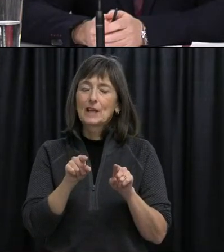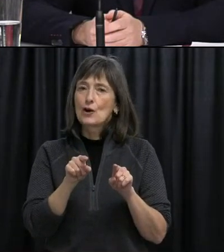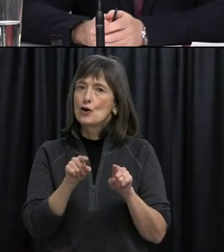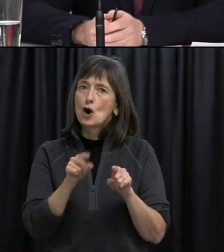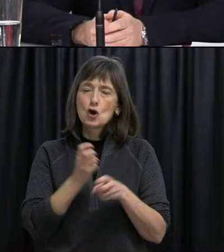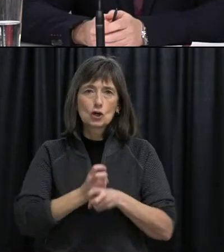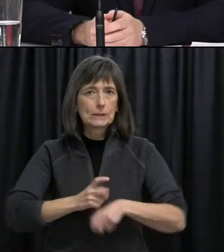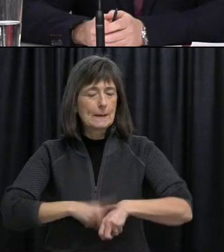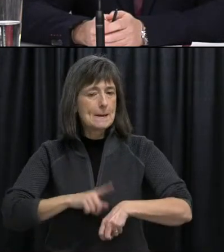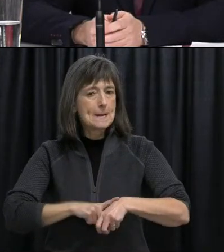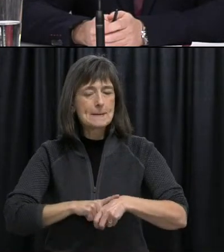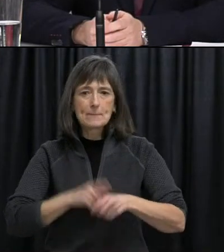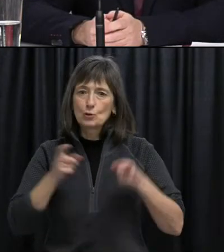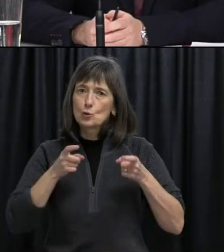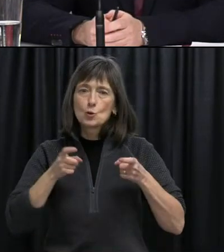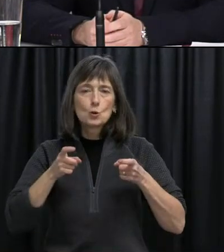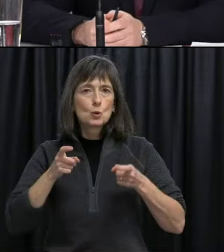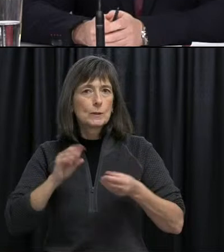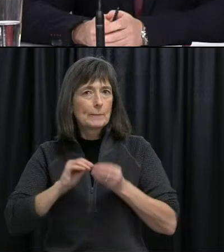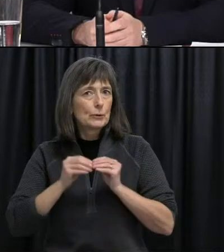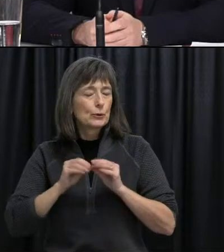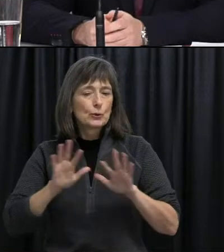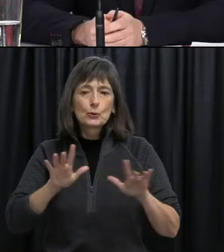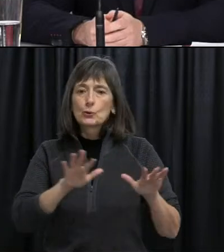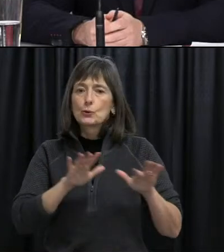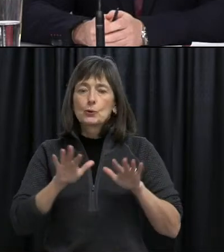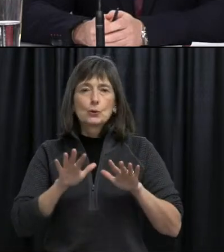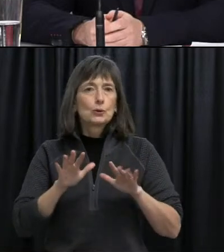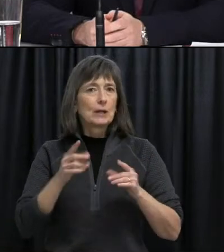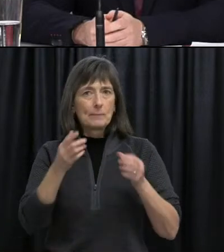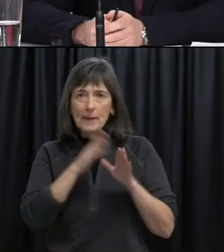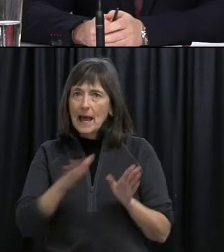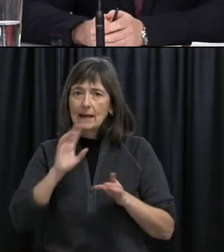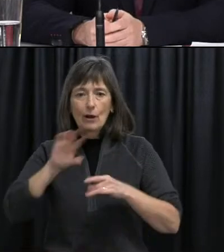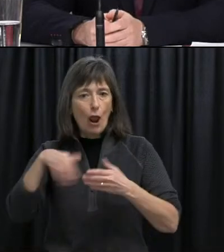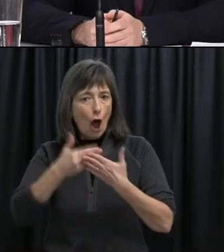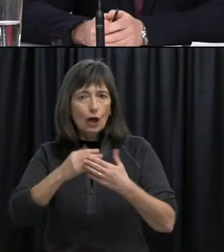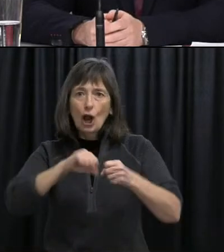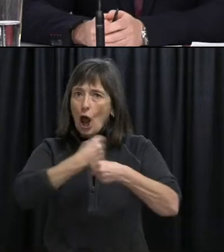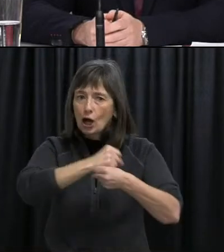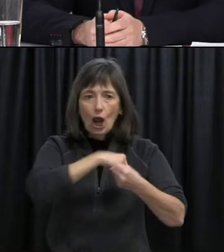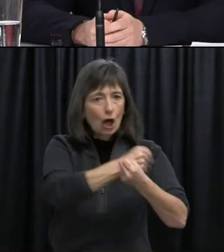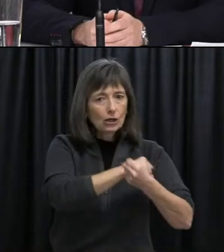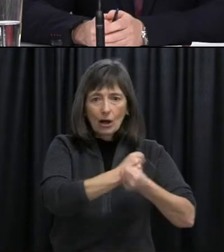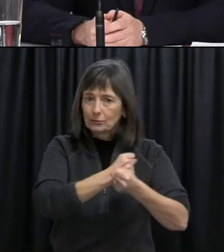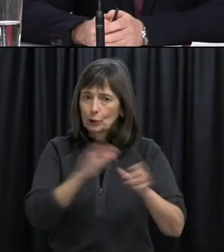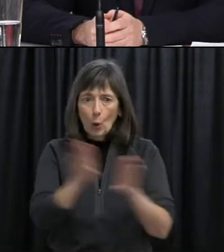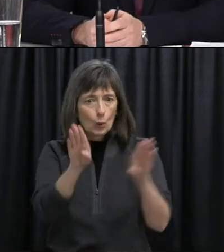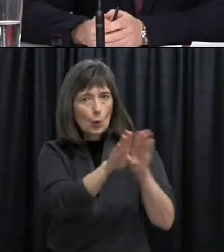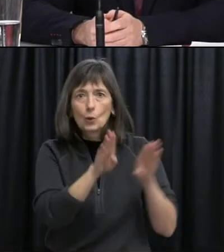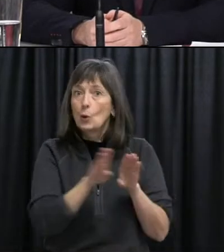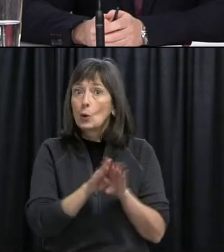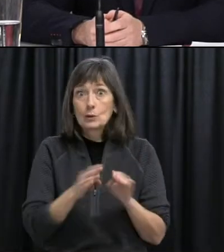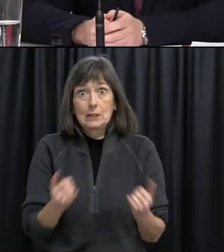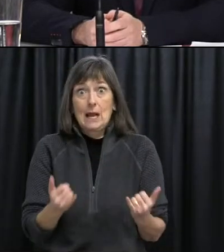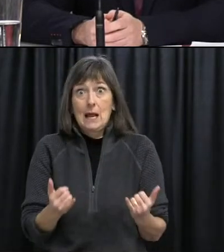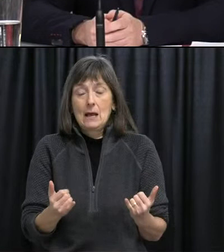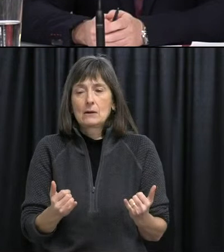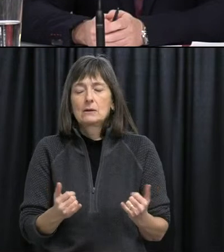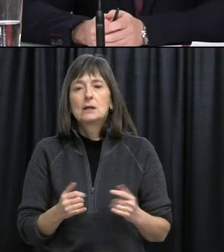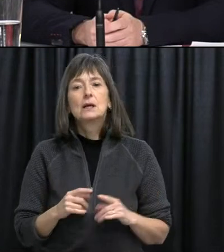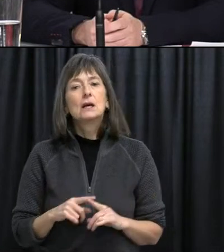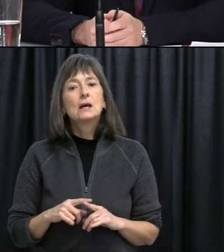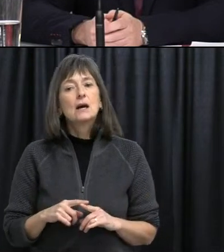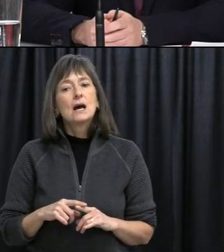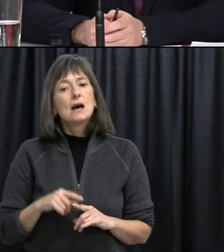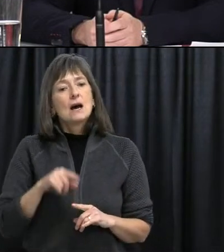numbers are quite high, and the lockdowns are in place there. I'm just wondering, on the logistical side of things, Premier, has Newfoundland and Labrador supply chain in any